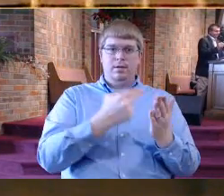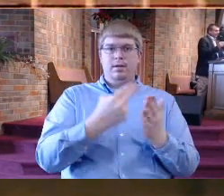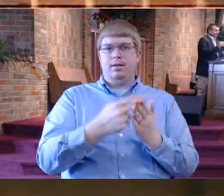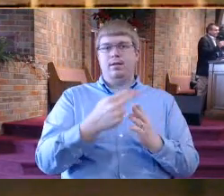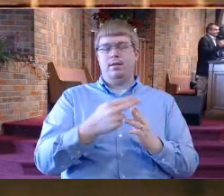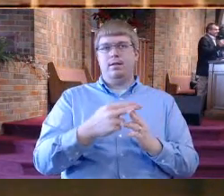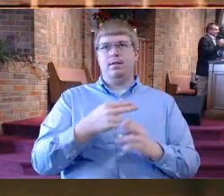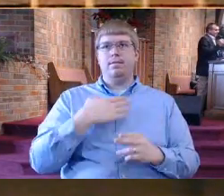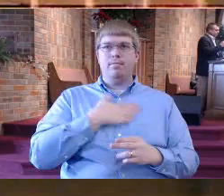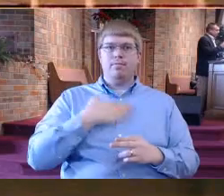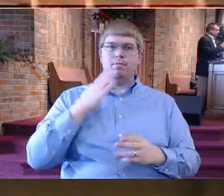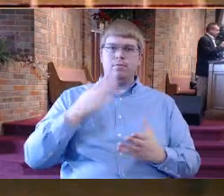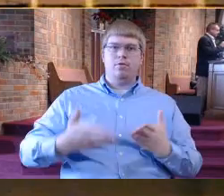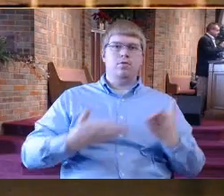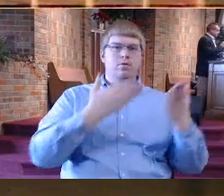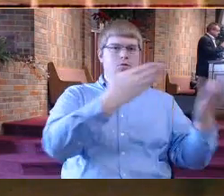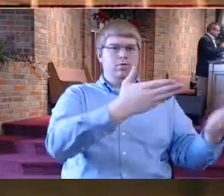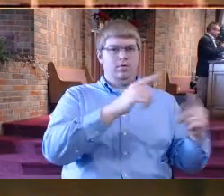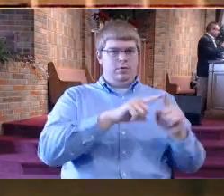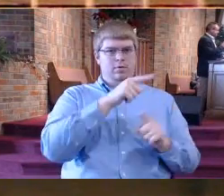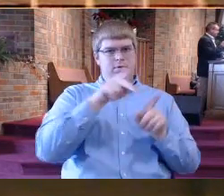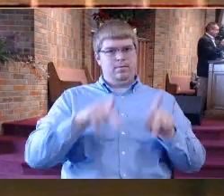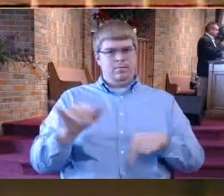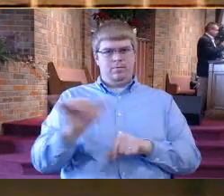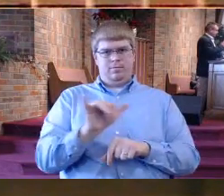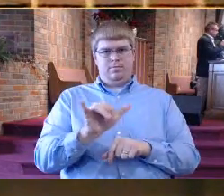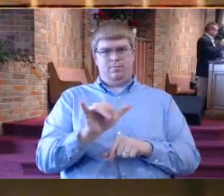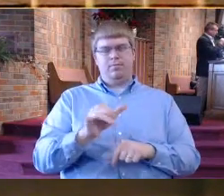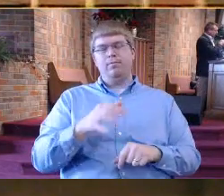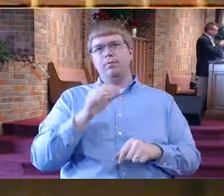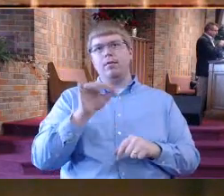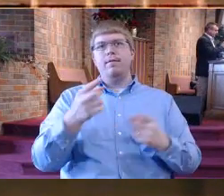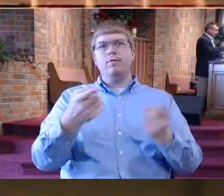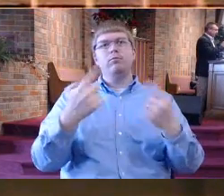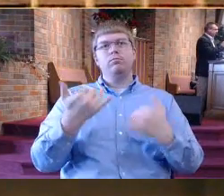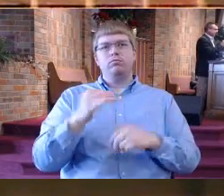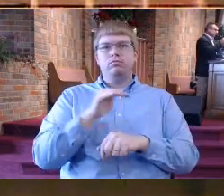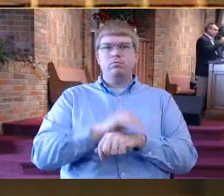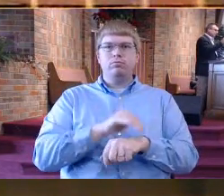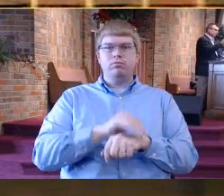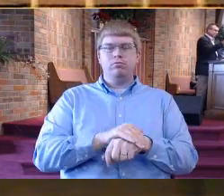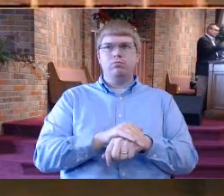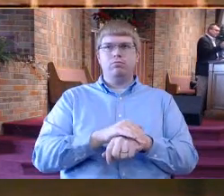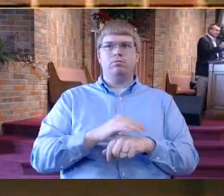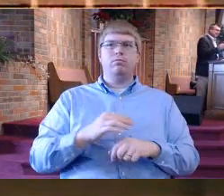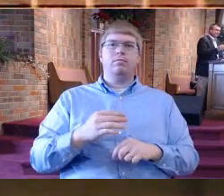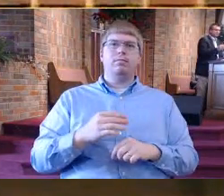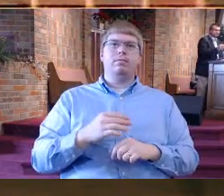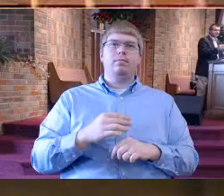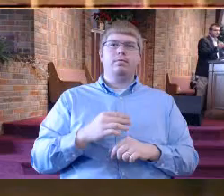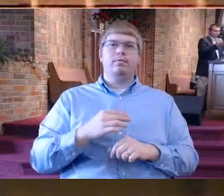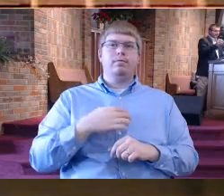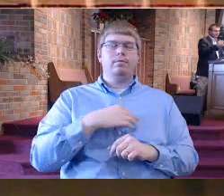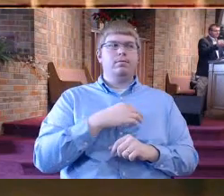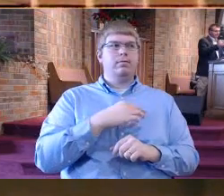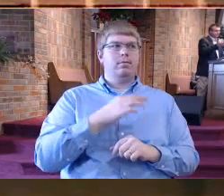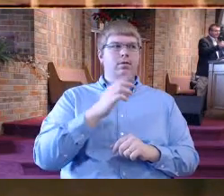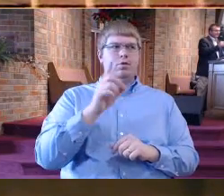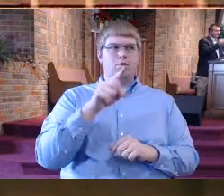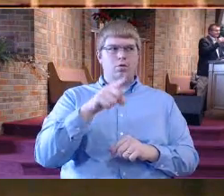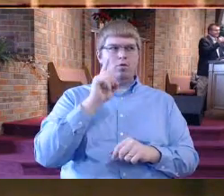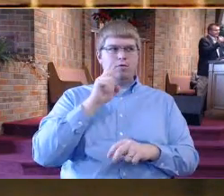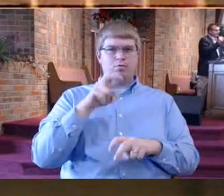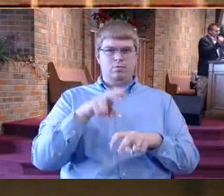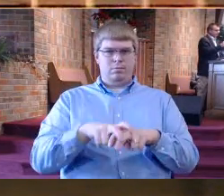that. If you come in this evening, Mike says, where you sit, he knows who put names on the list, where you sit will